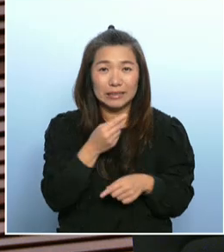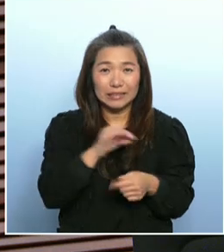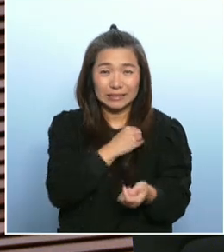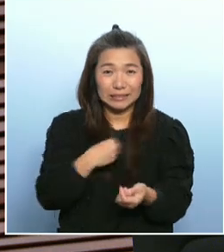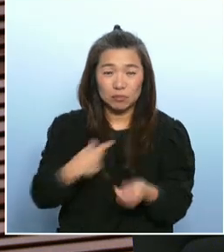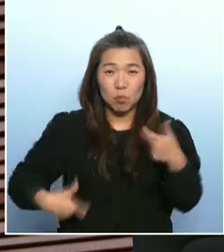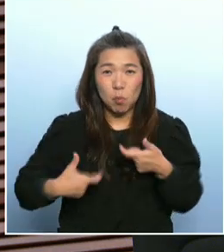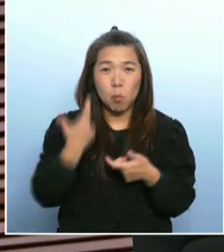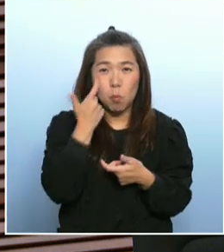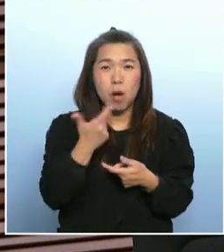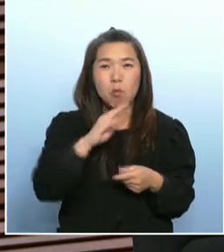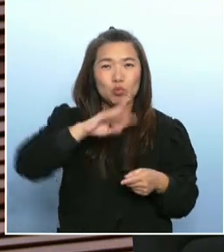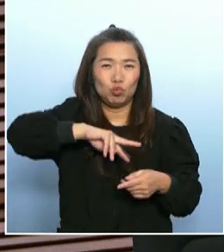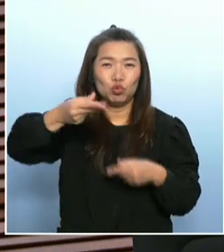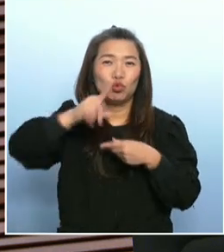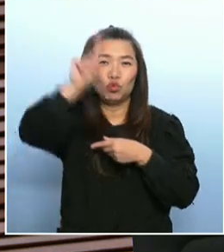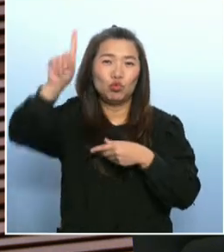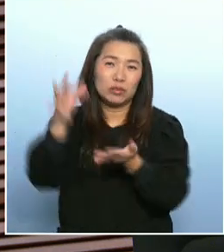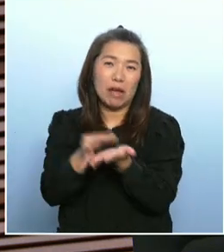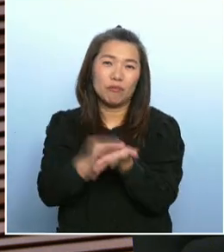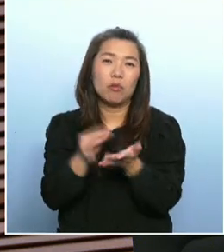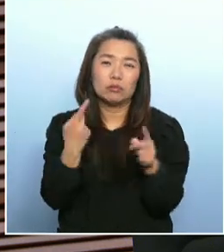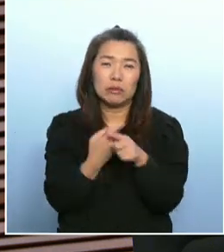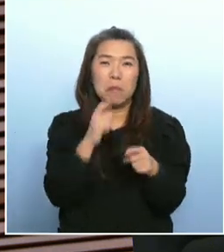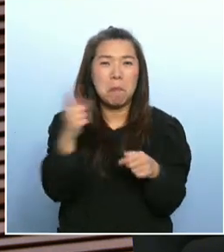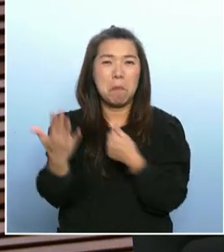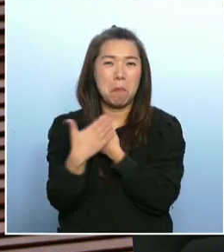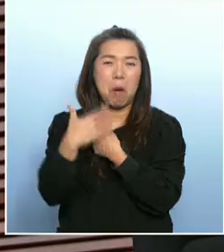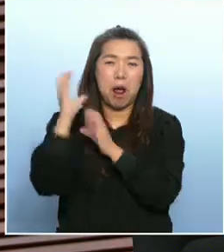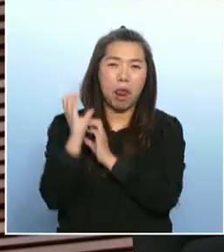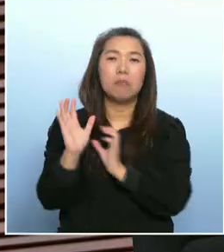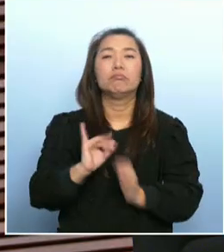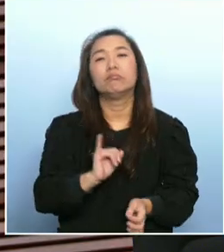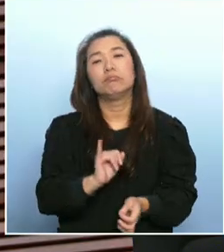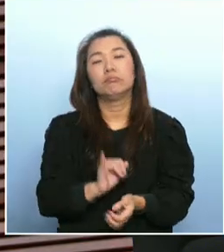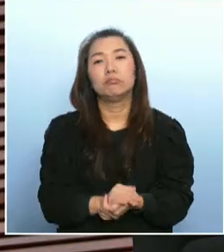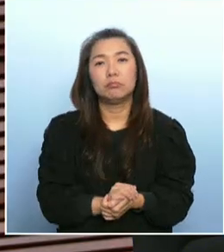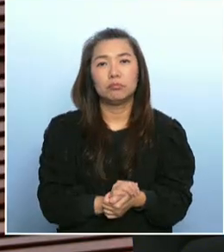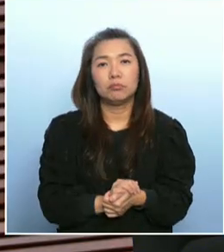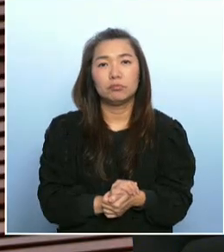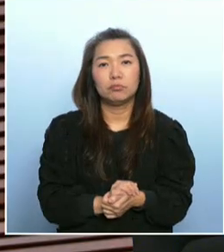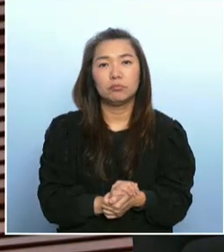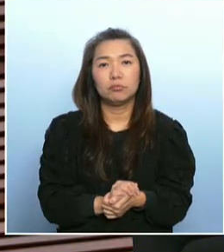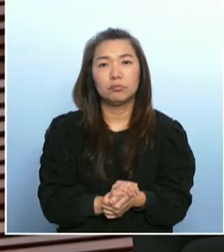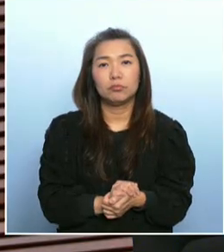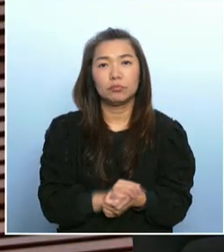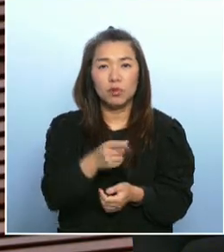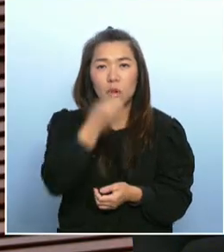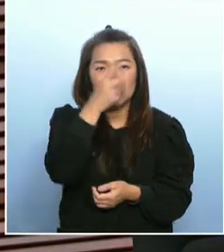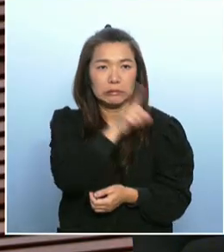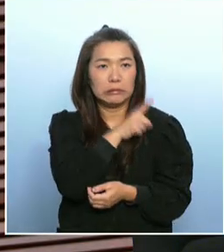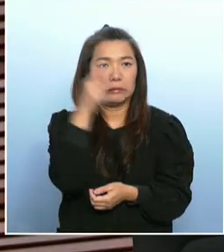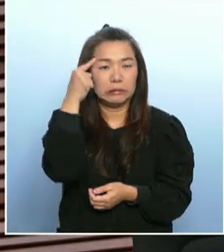seek places in the Greater Bay Area because the cost involved is substantial. We should not